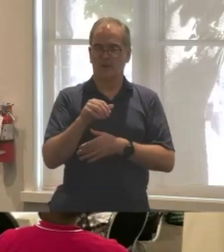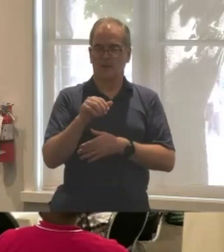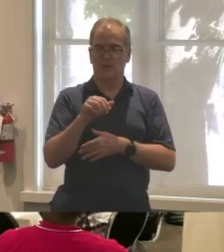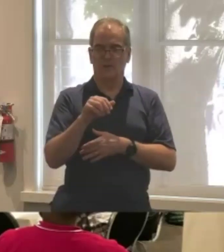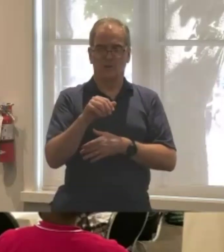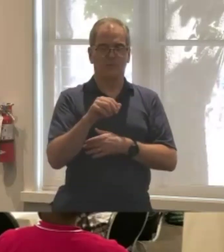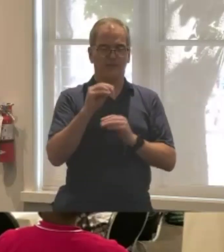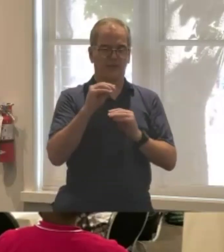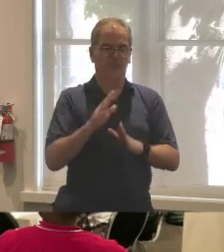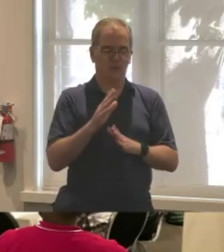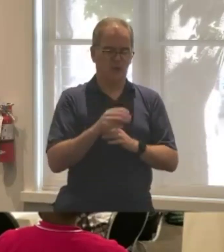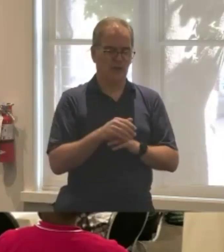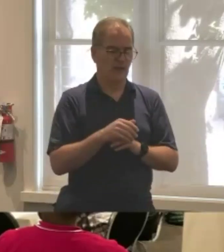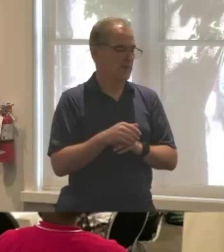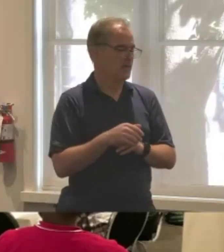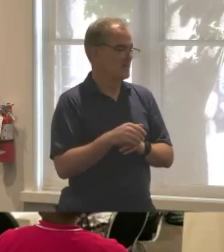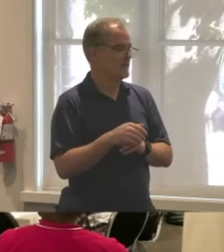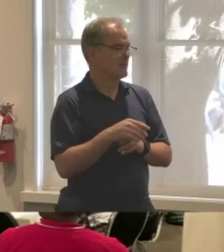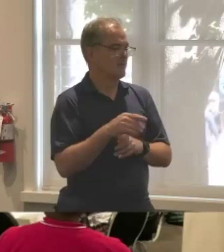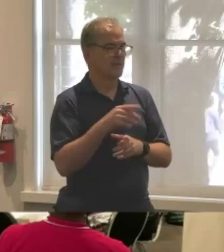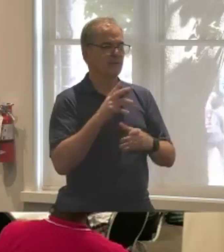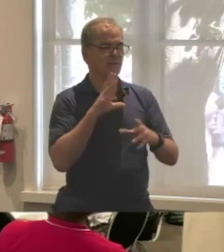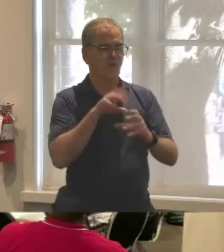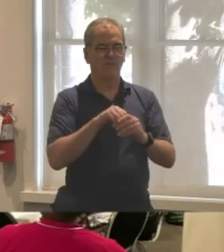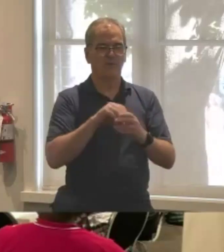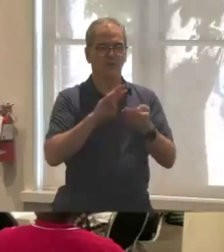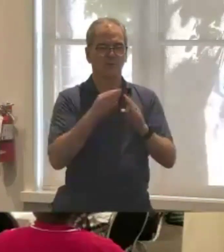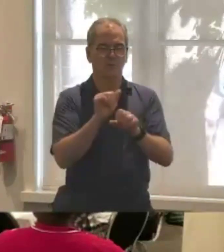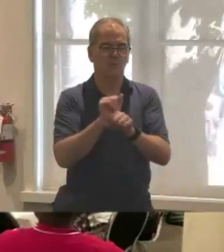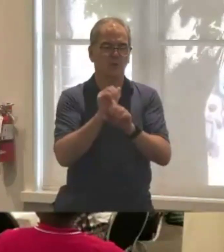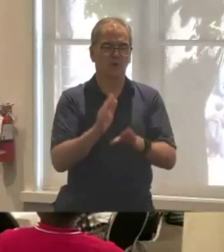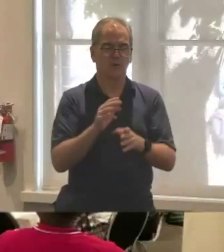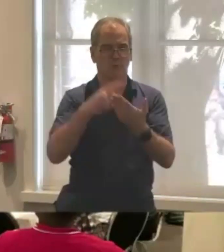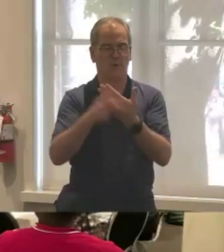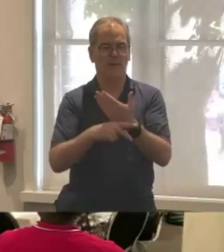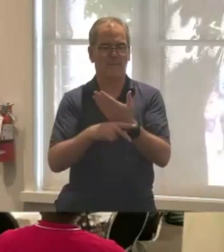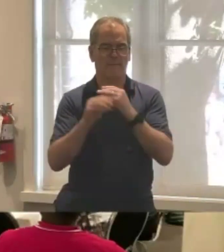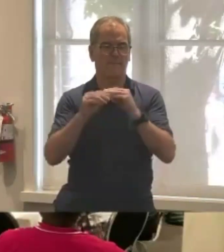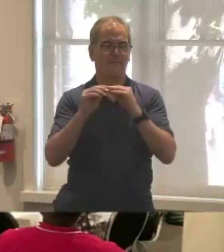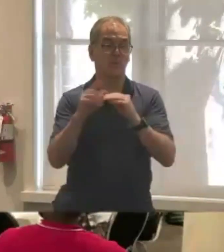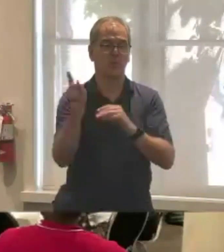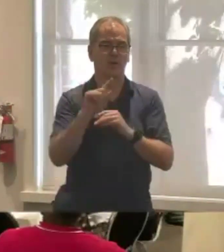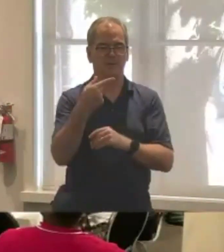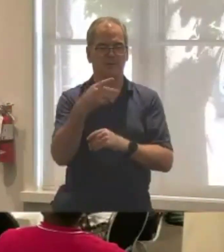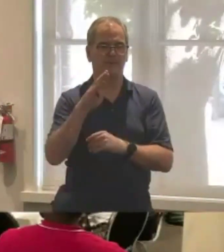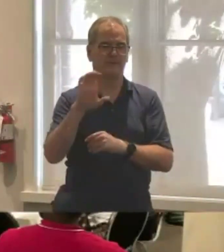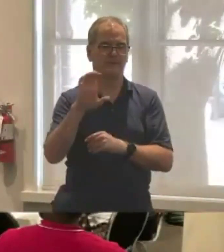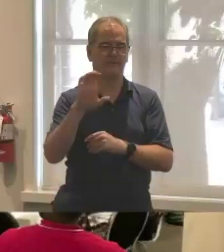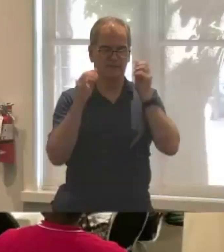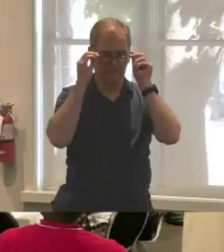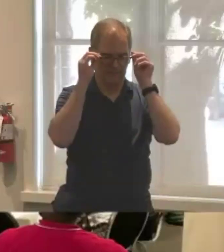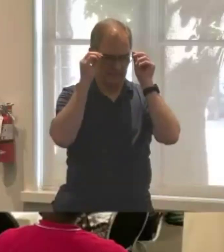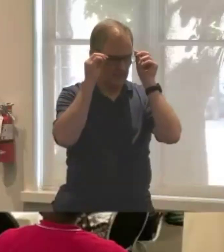a graduate from the community worker program at George Brown College. They have,